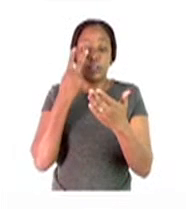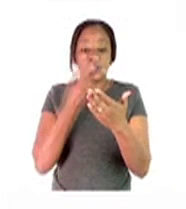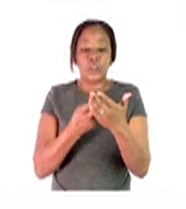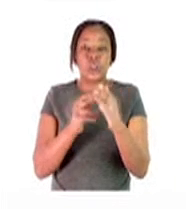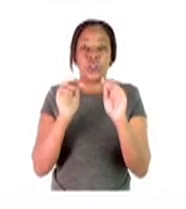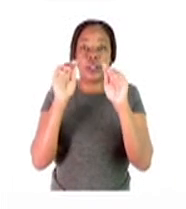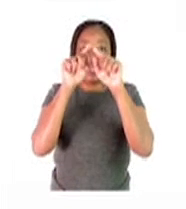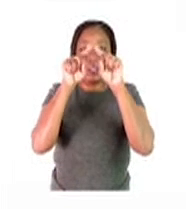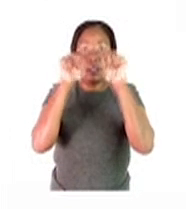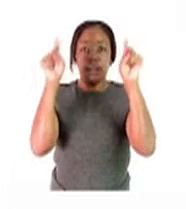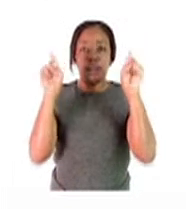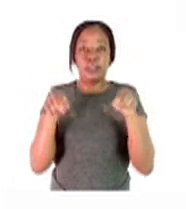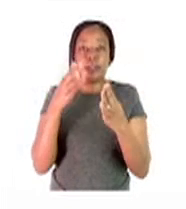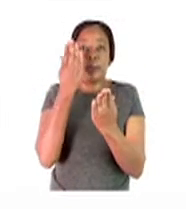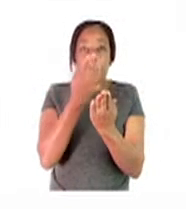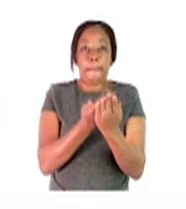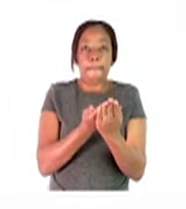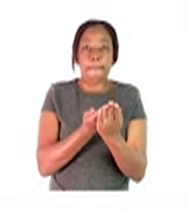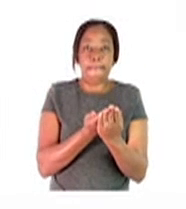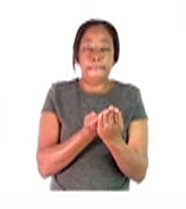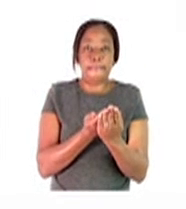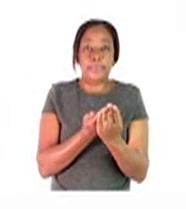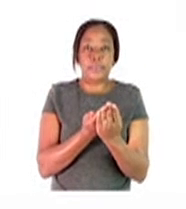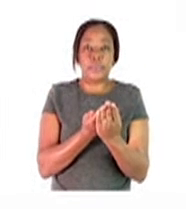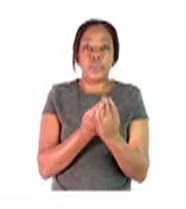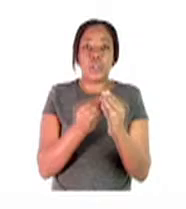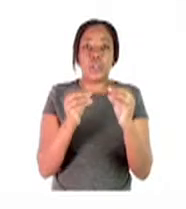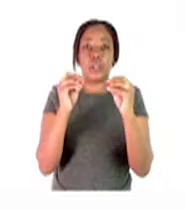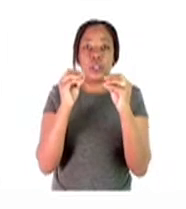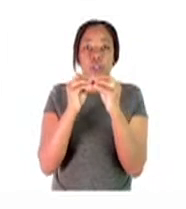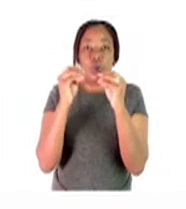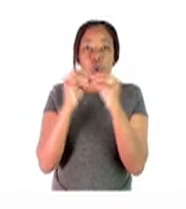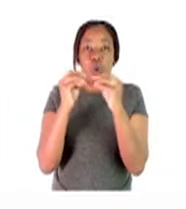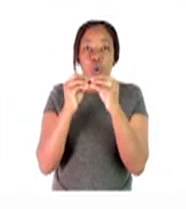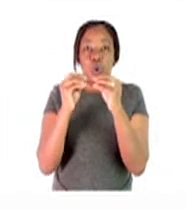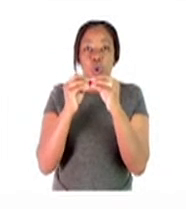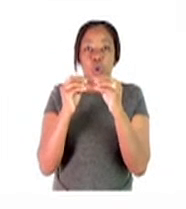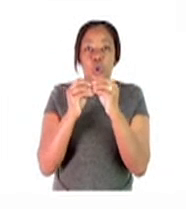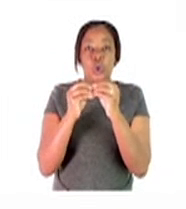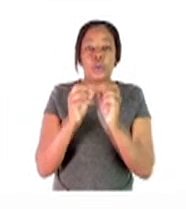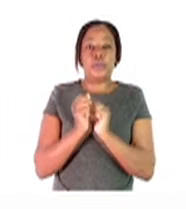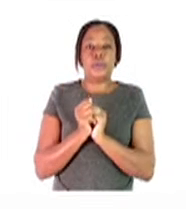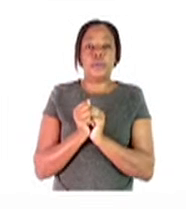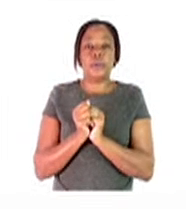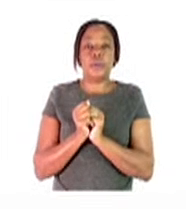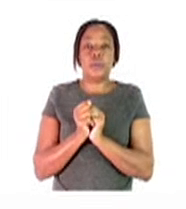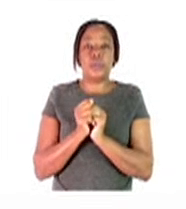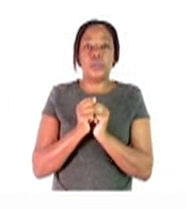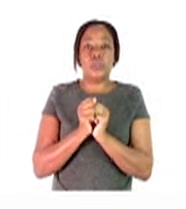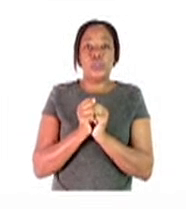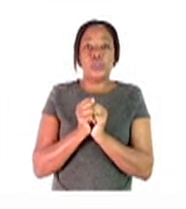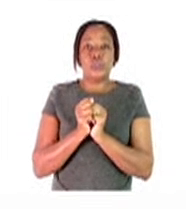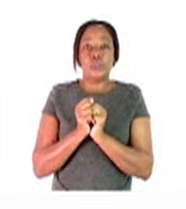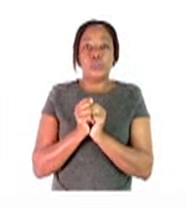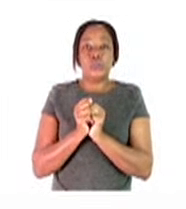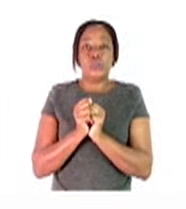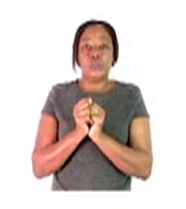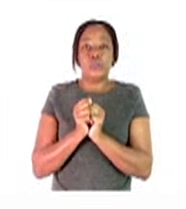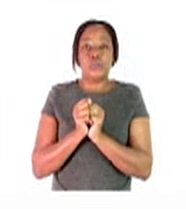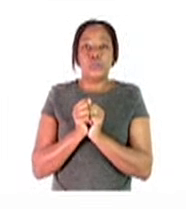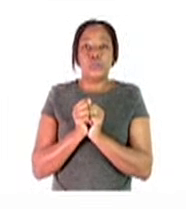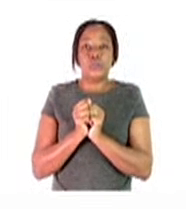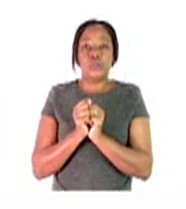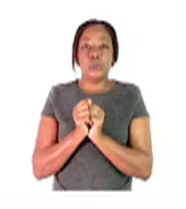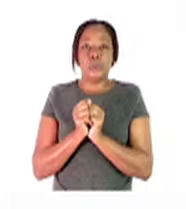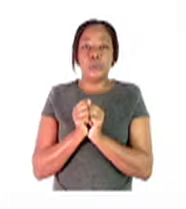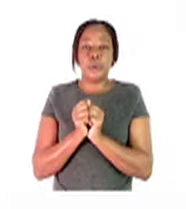we read the words and complete the word puzzle. But before we do that, I would like to introduce you a